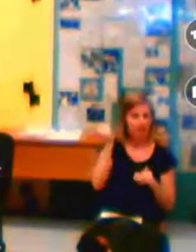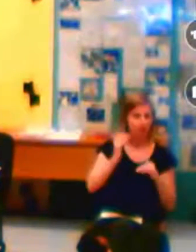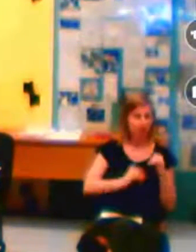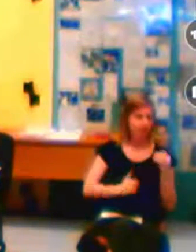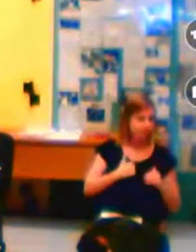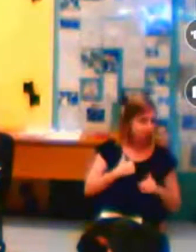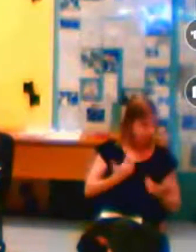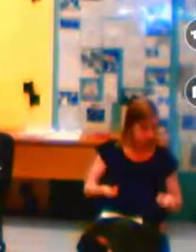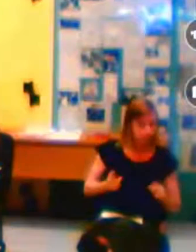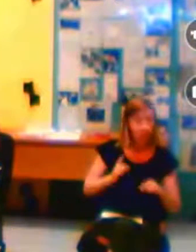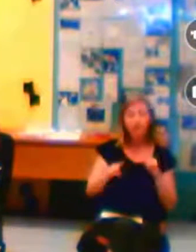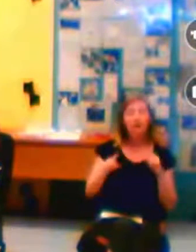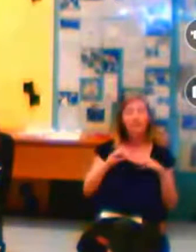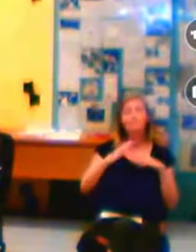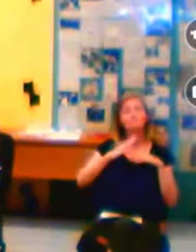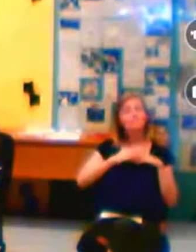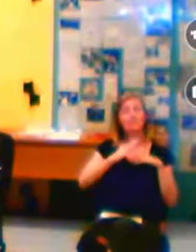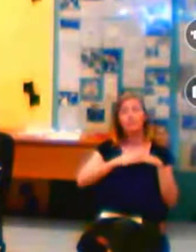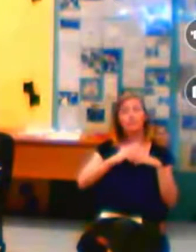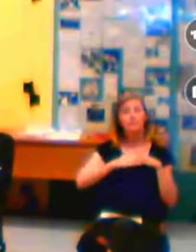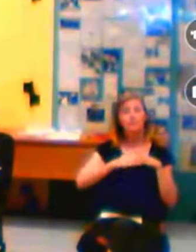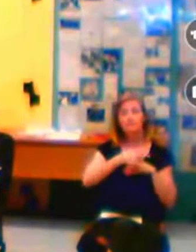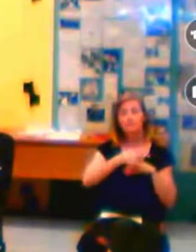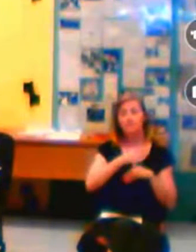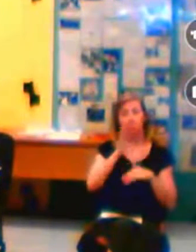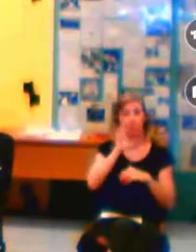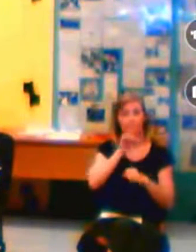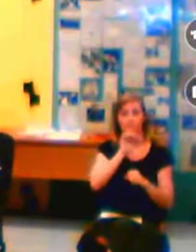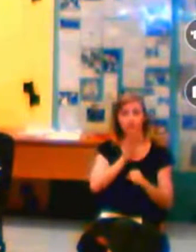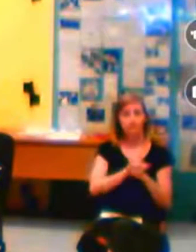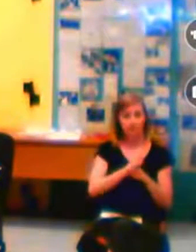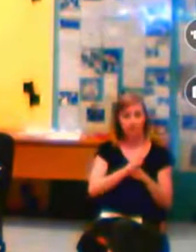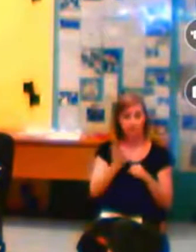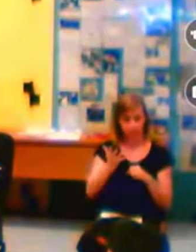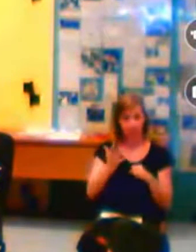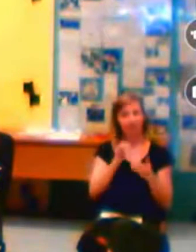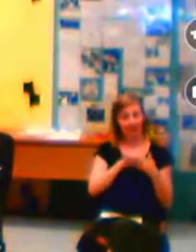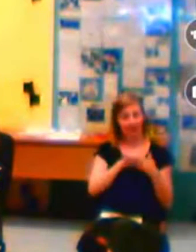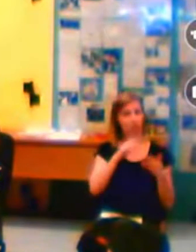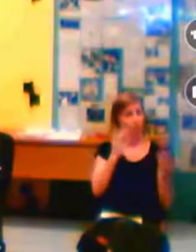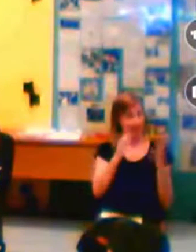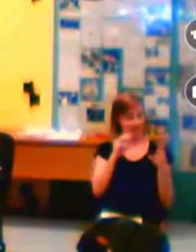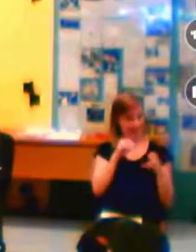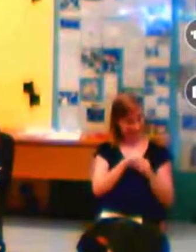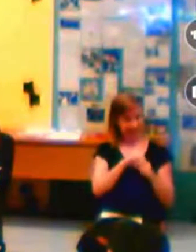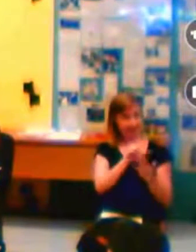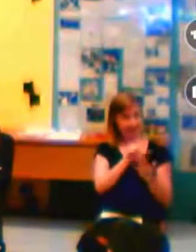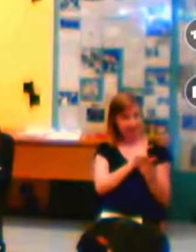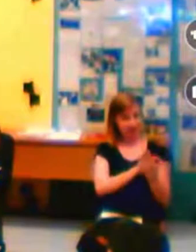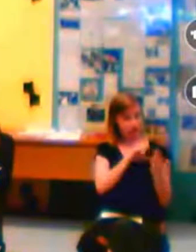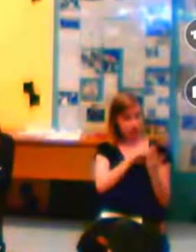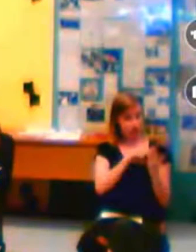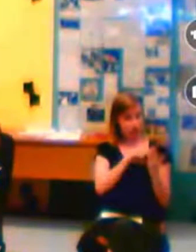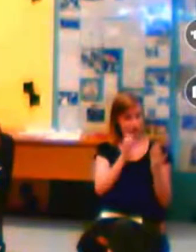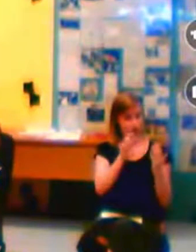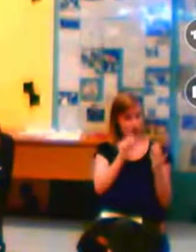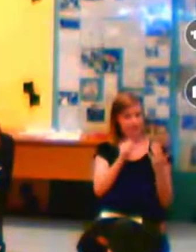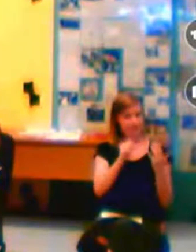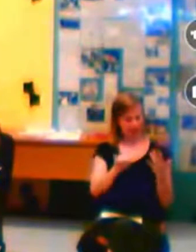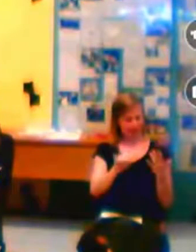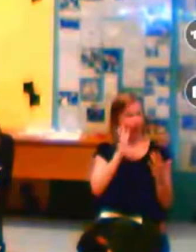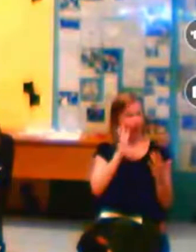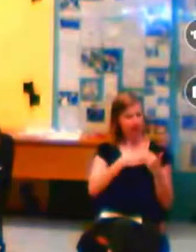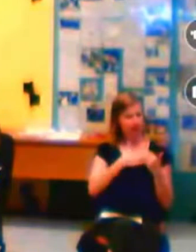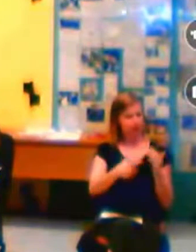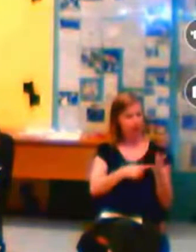to future changes in Colorado statutes? And I know there are probably lawyers here who have a better sense of that. At